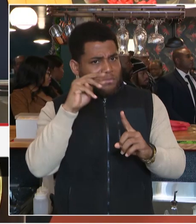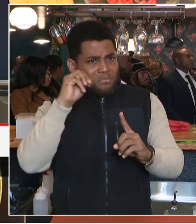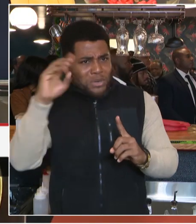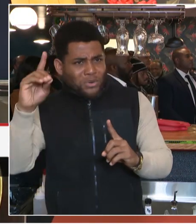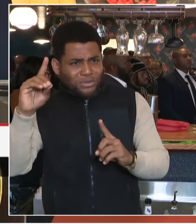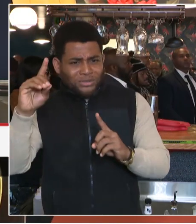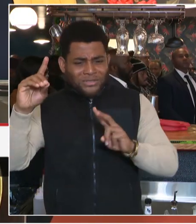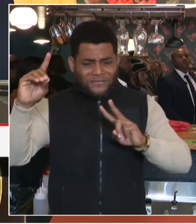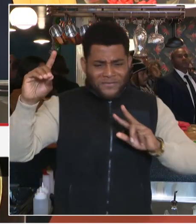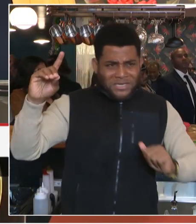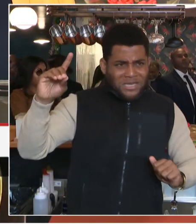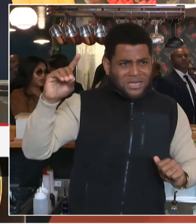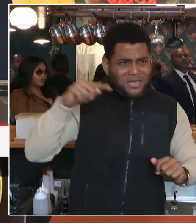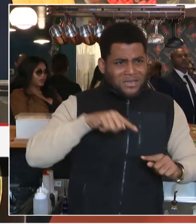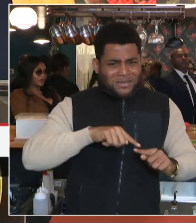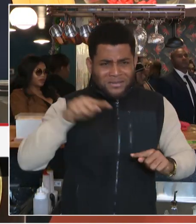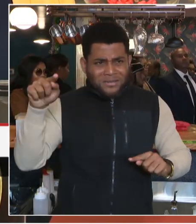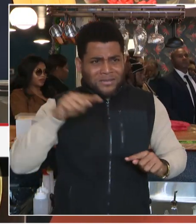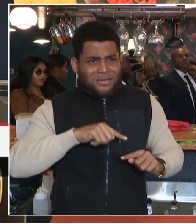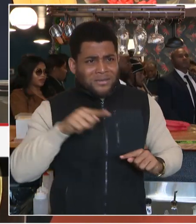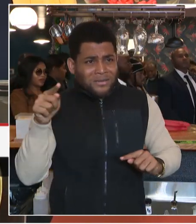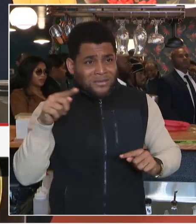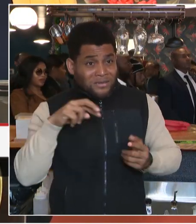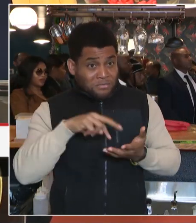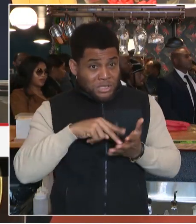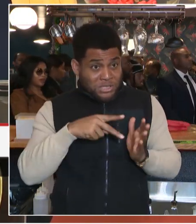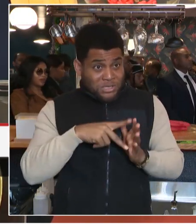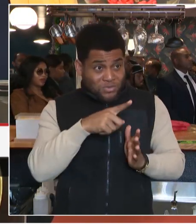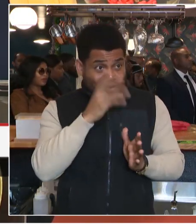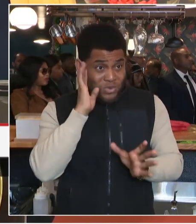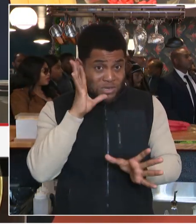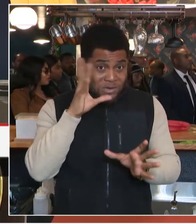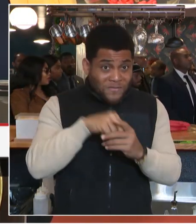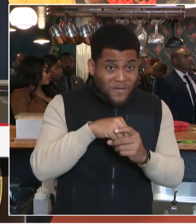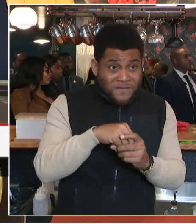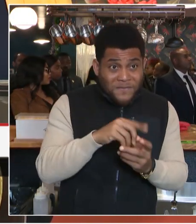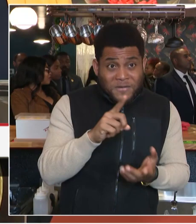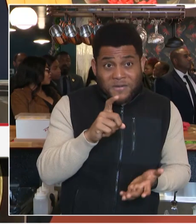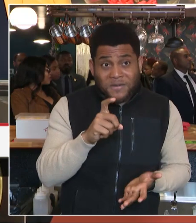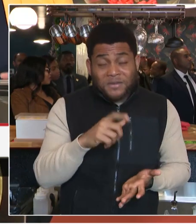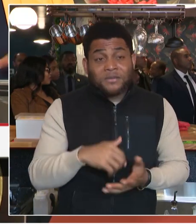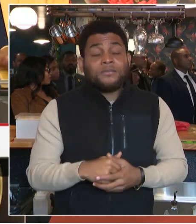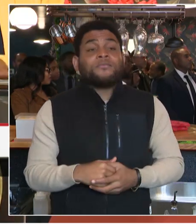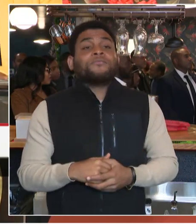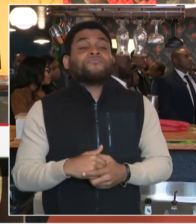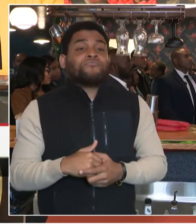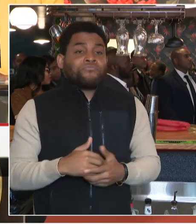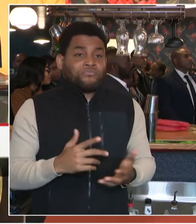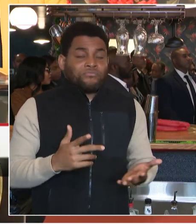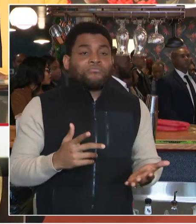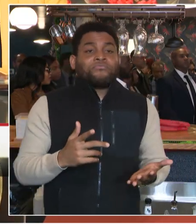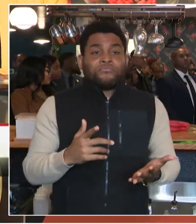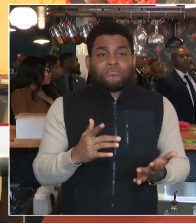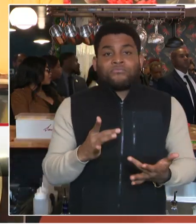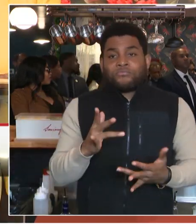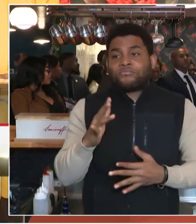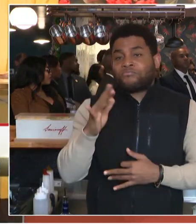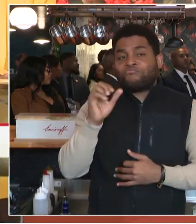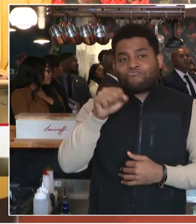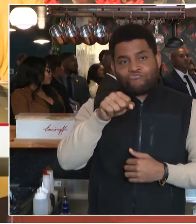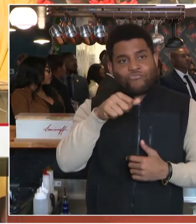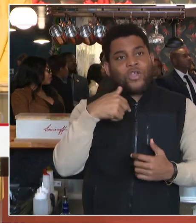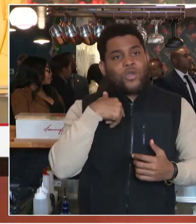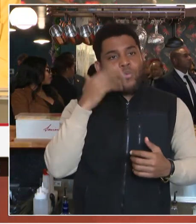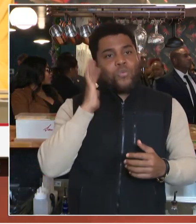that investigation as to what your role in it was? Let me start, and then I'll ask Nina to address it.